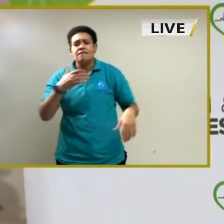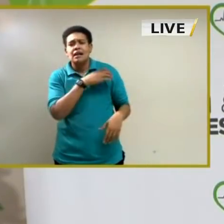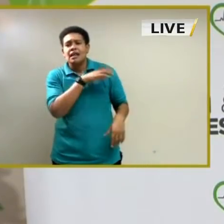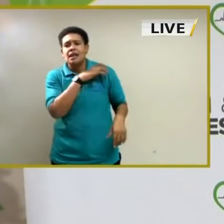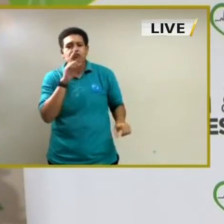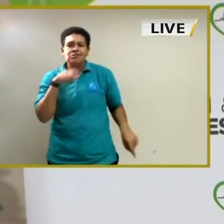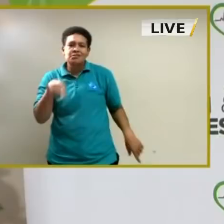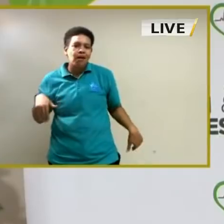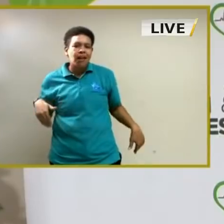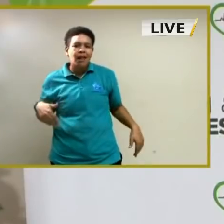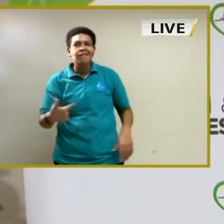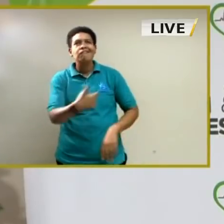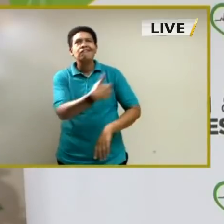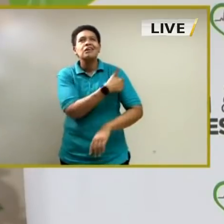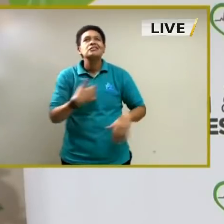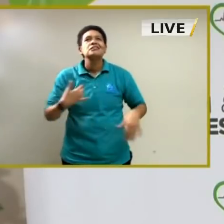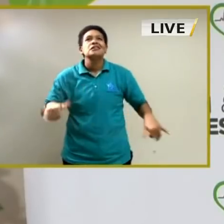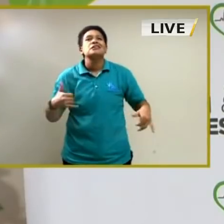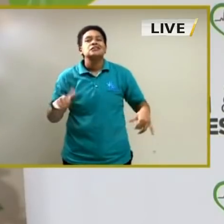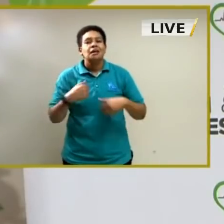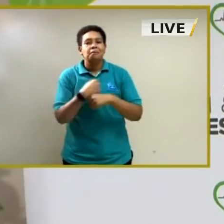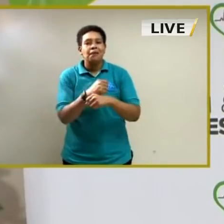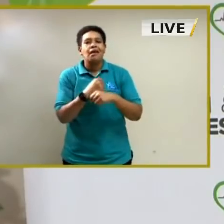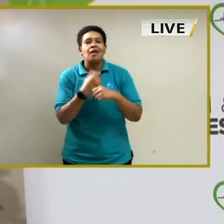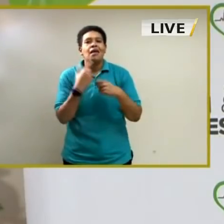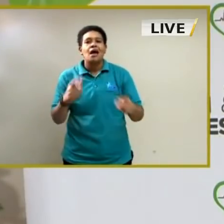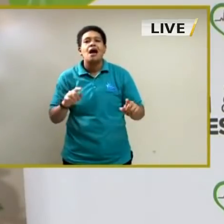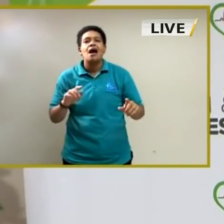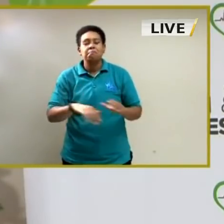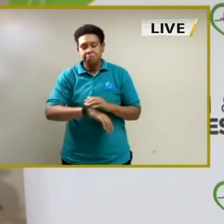response. Vaccines were still in the making.